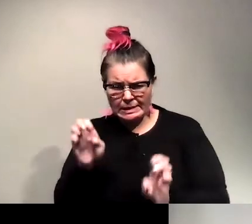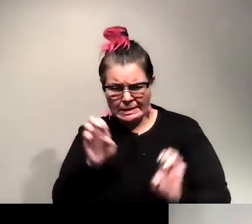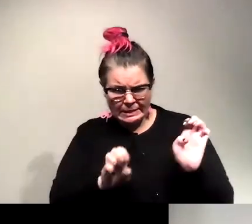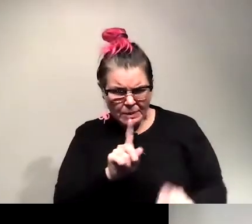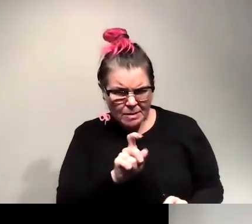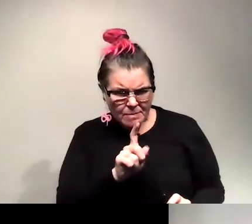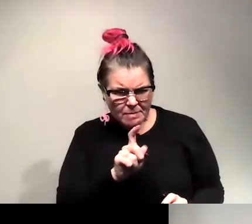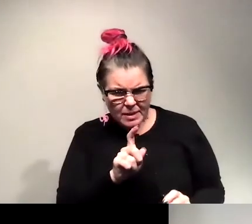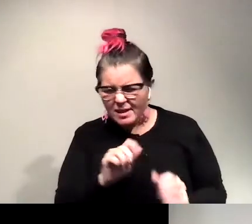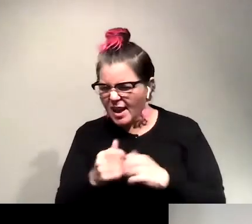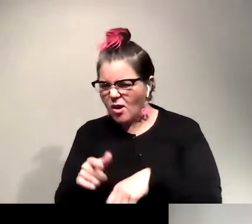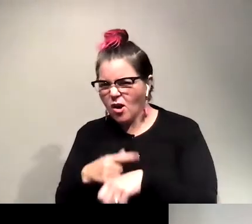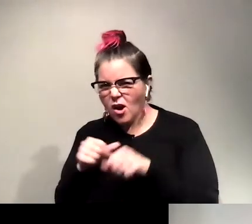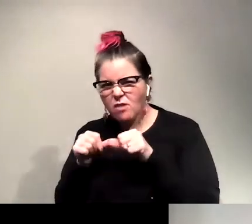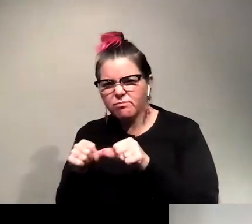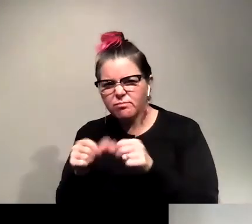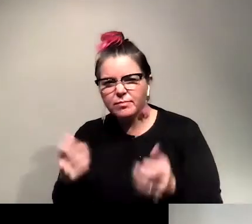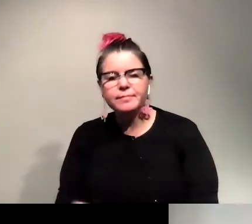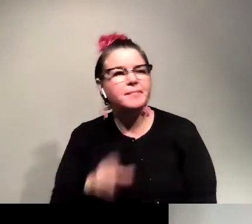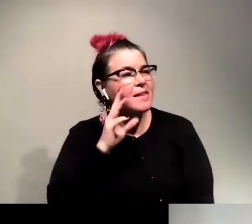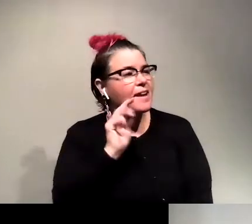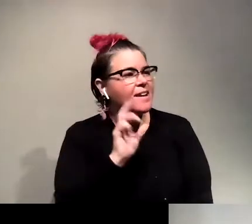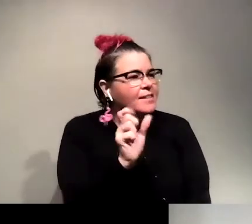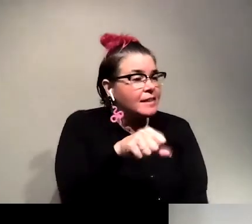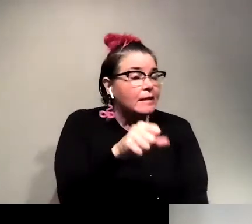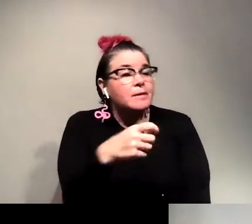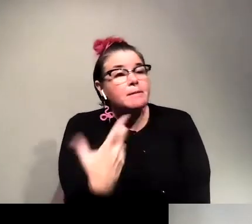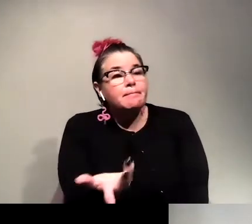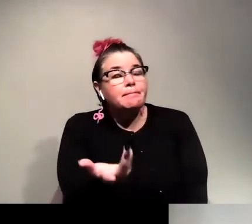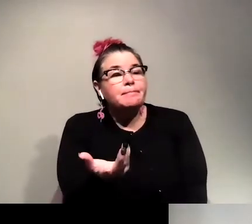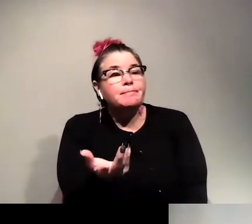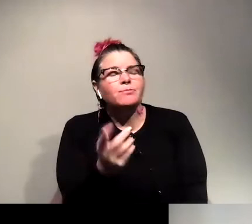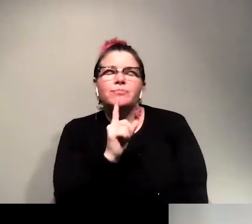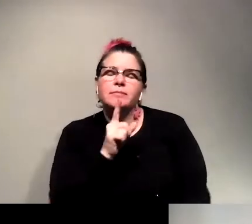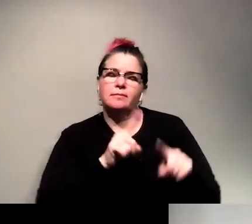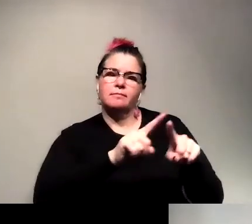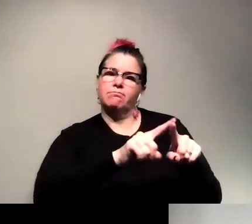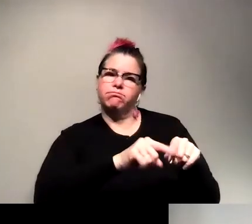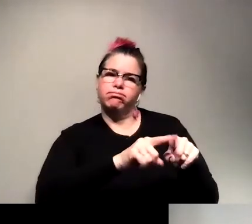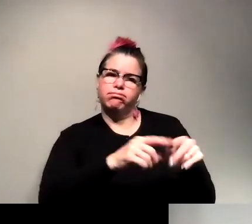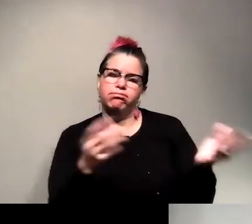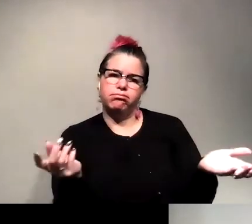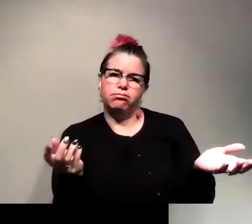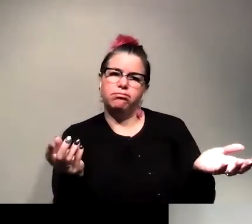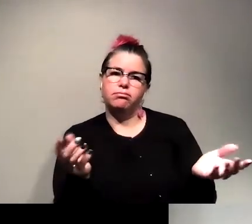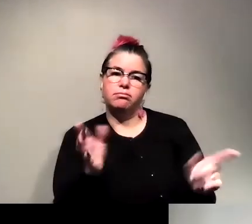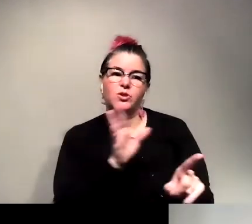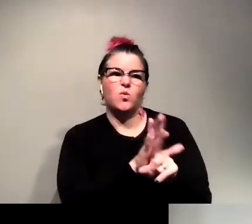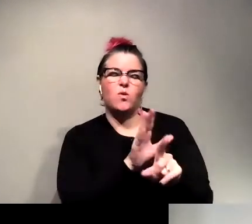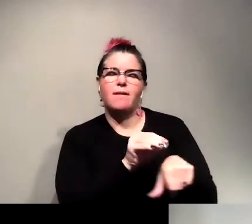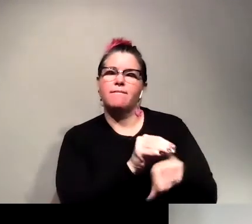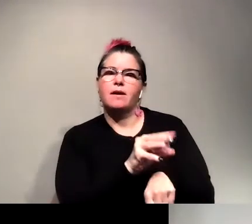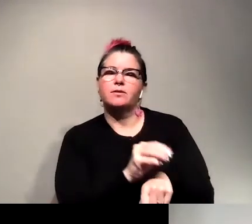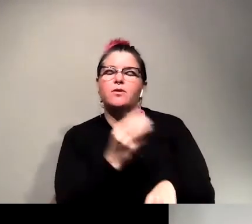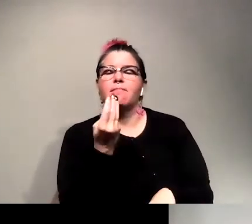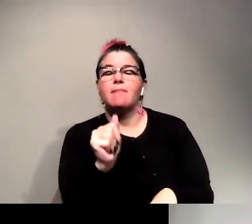long does it take? Hi, Nick. Yeah, so it really depends on your advisor. So if you're going to do a